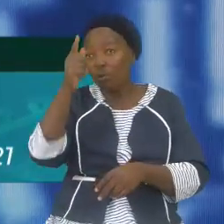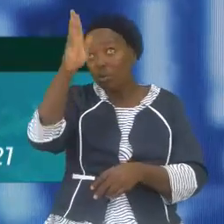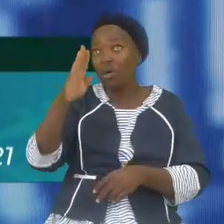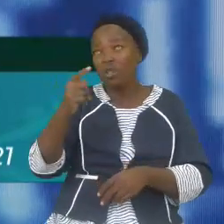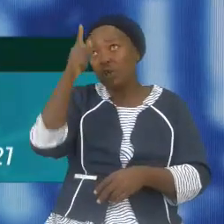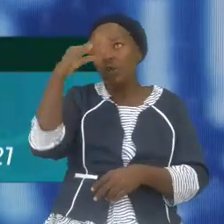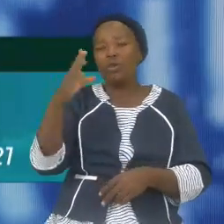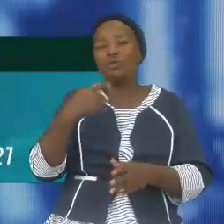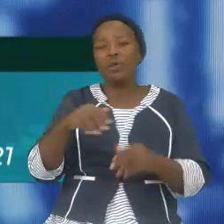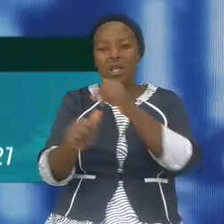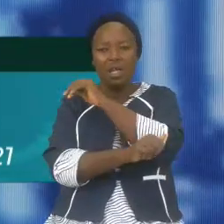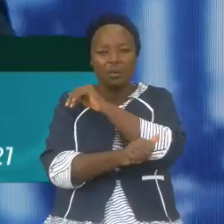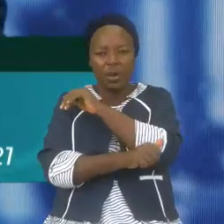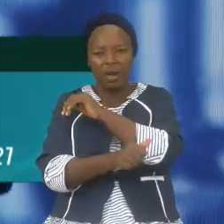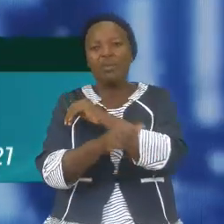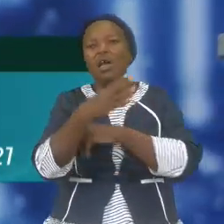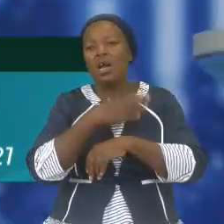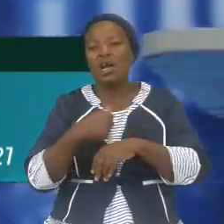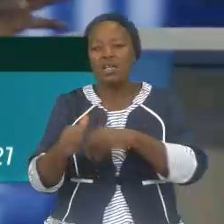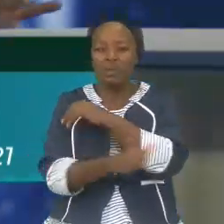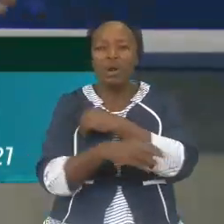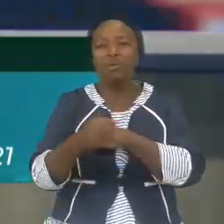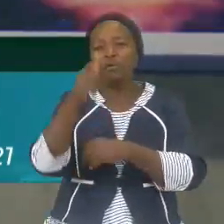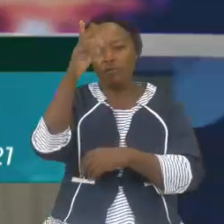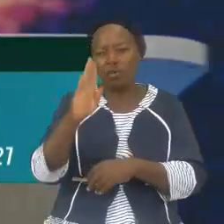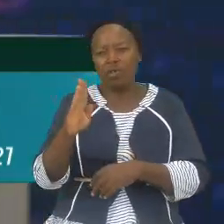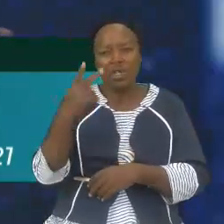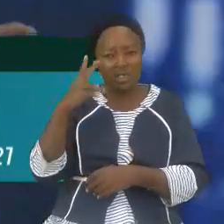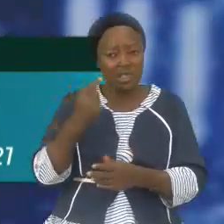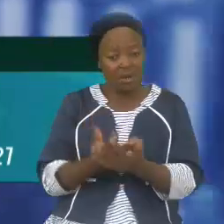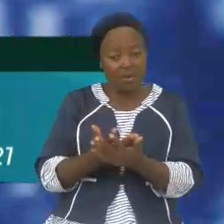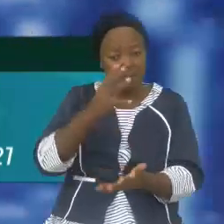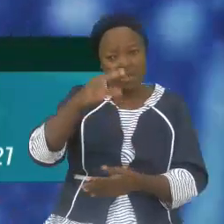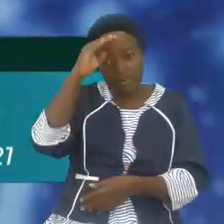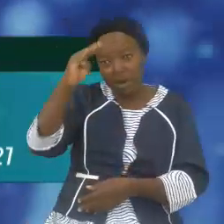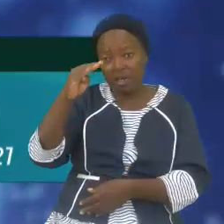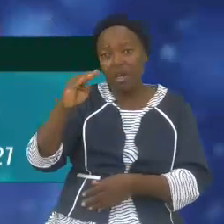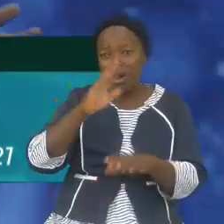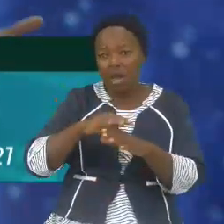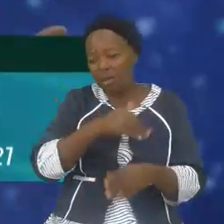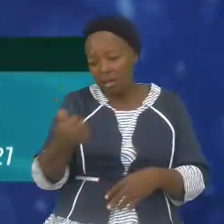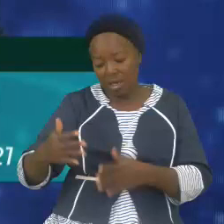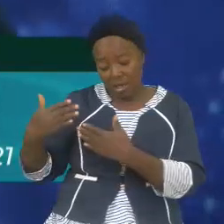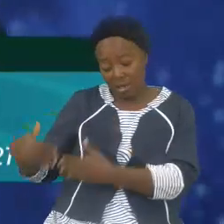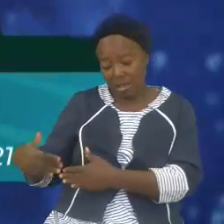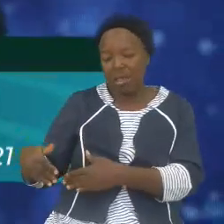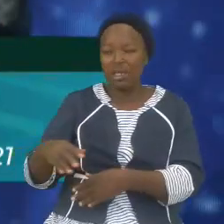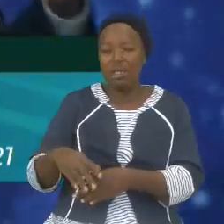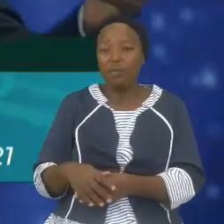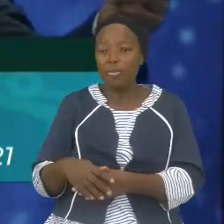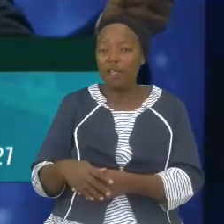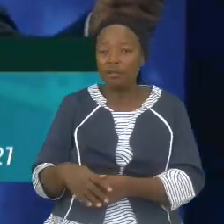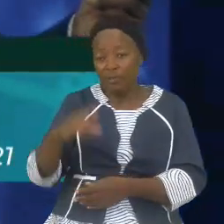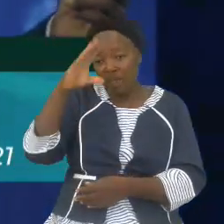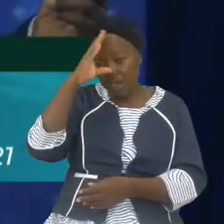Abraham and the Abraham of God. Look at the rich man on the other side. He knew the